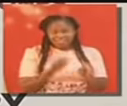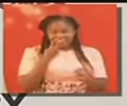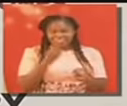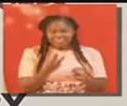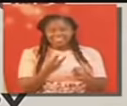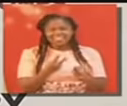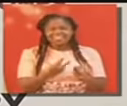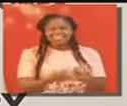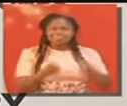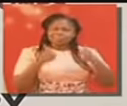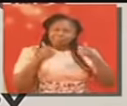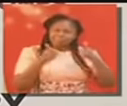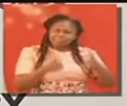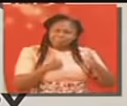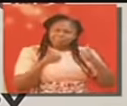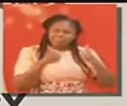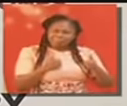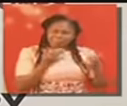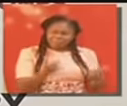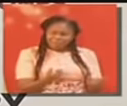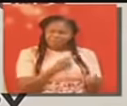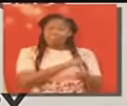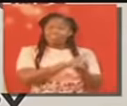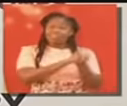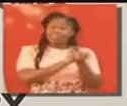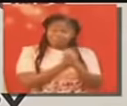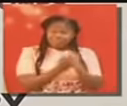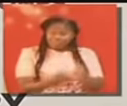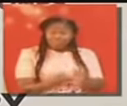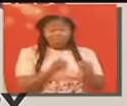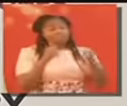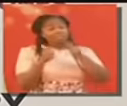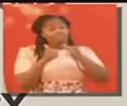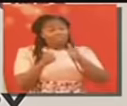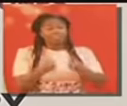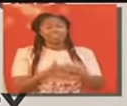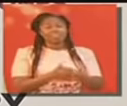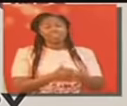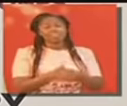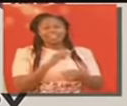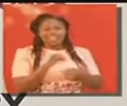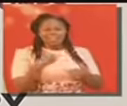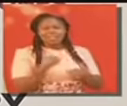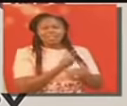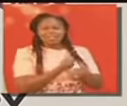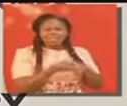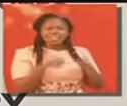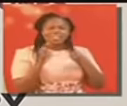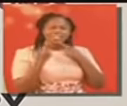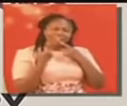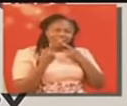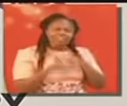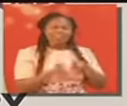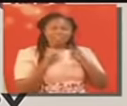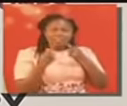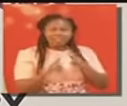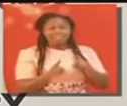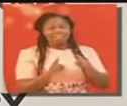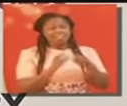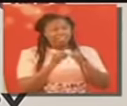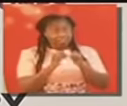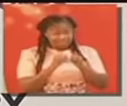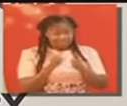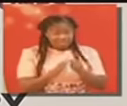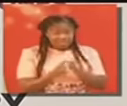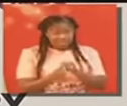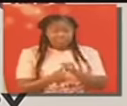want this to continue as we report to you these figures, not only on a daily basis, but what you will